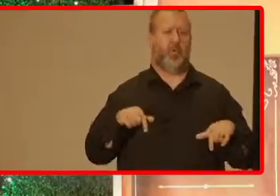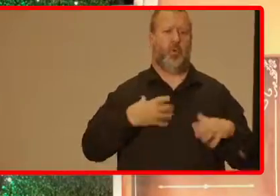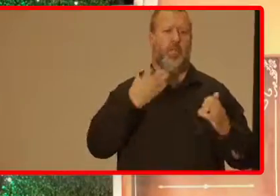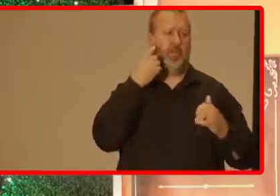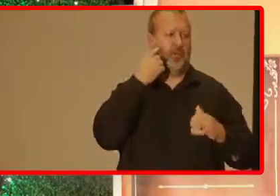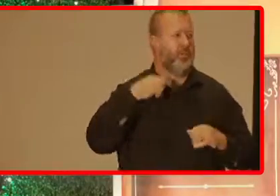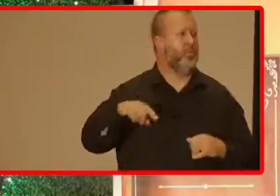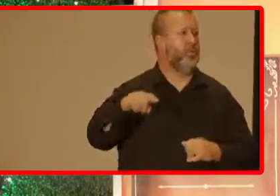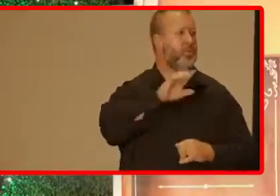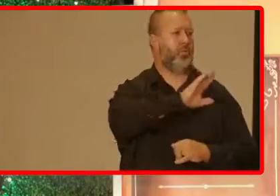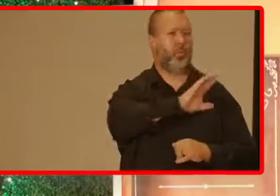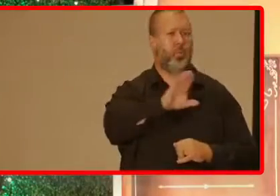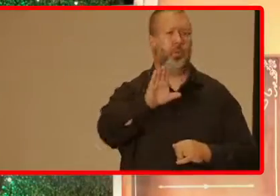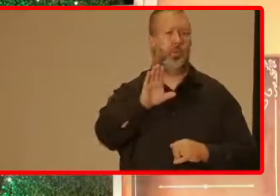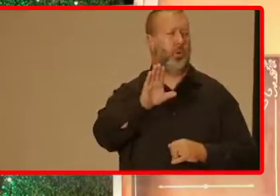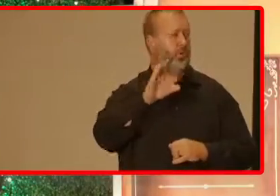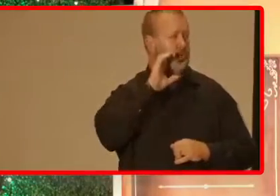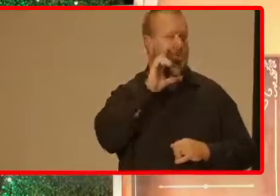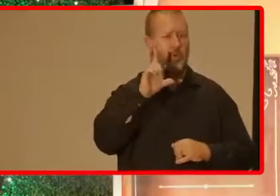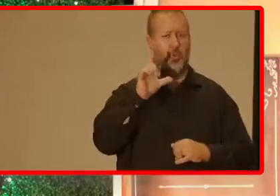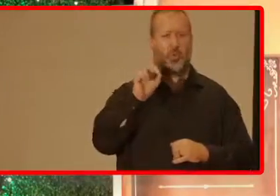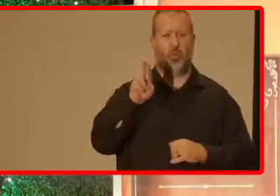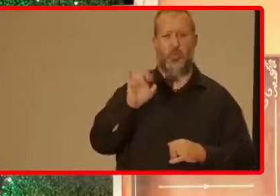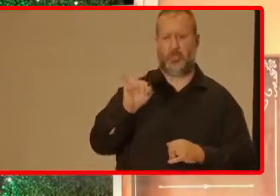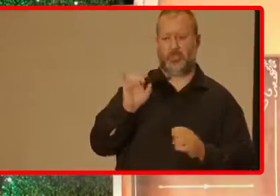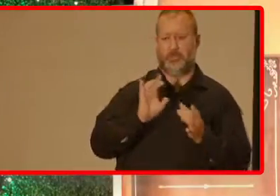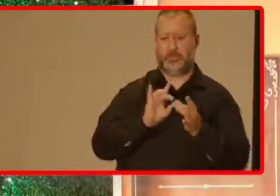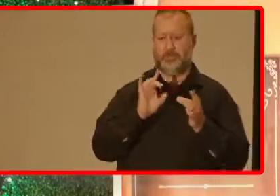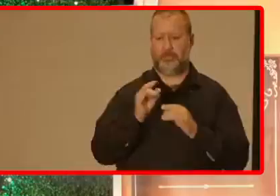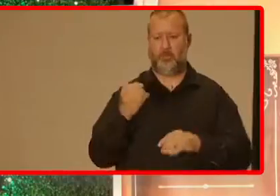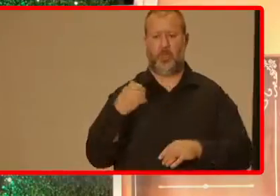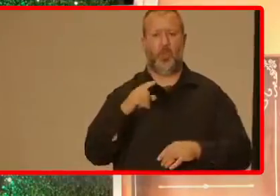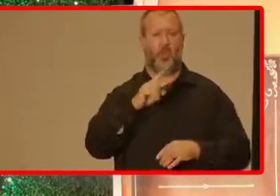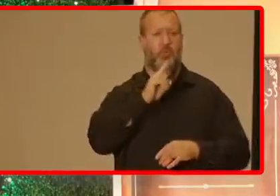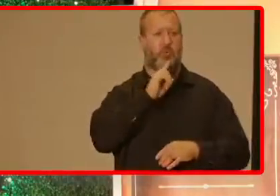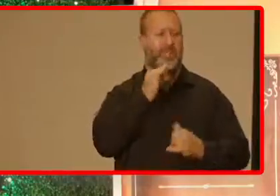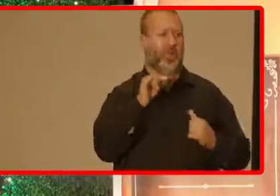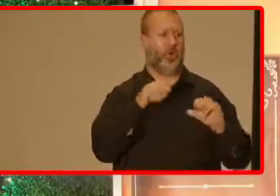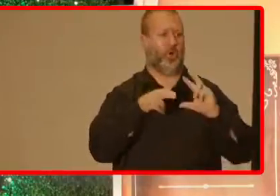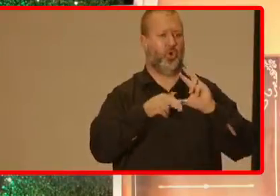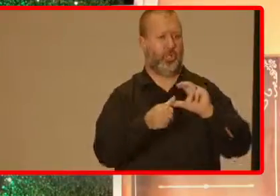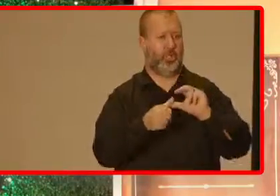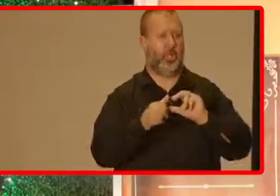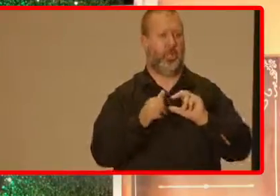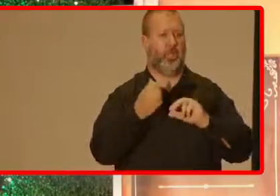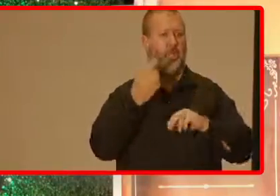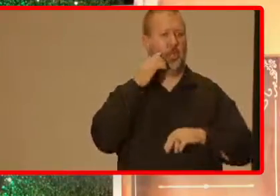from you. As Lori mentioned before, it is storm season. The Department of